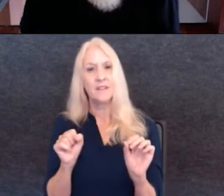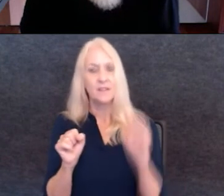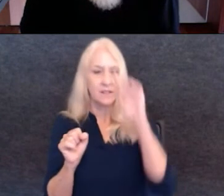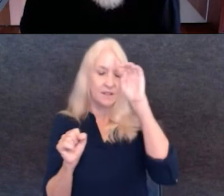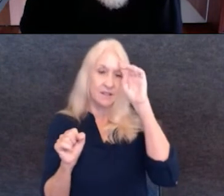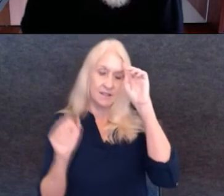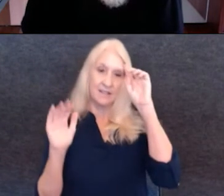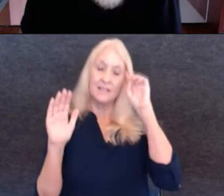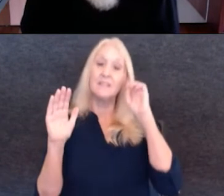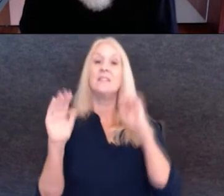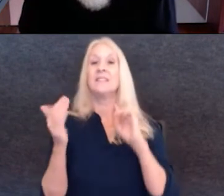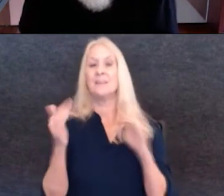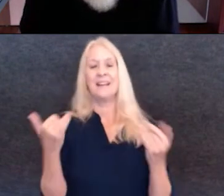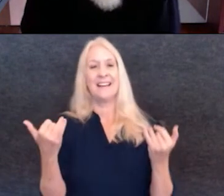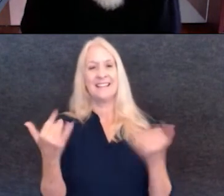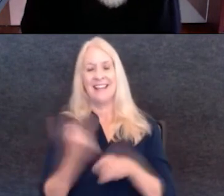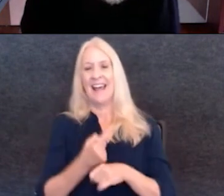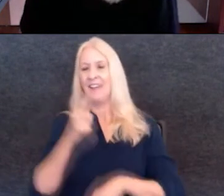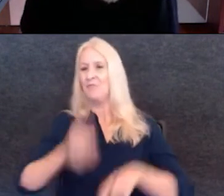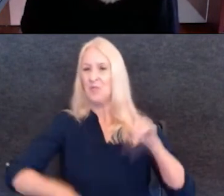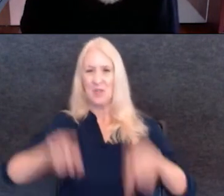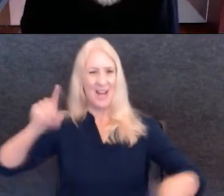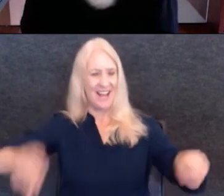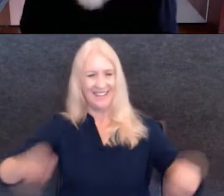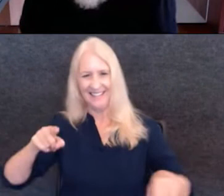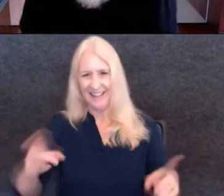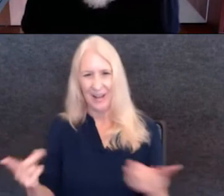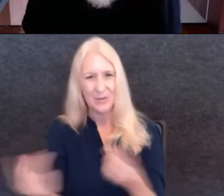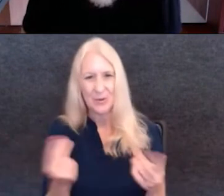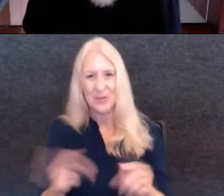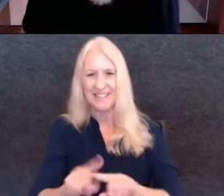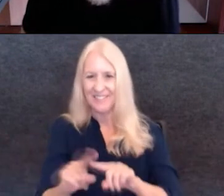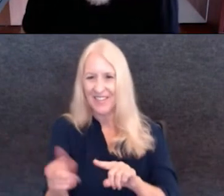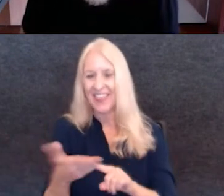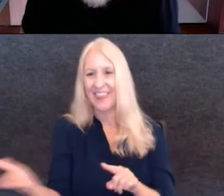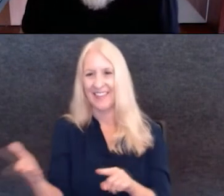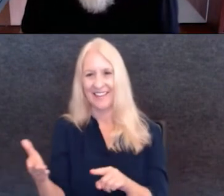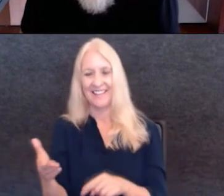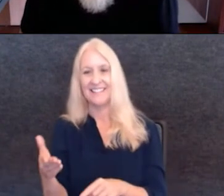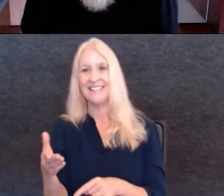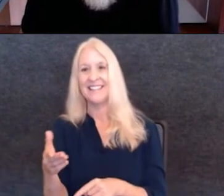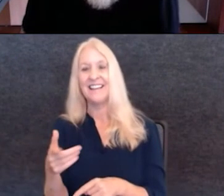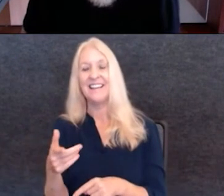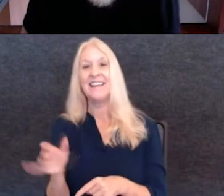It seemed like today I'm all over the place doing a lot of stuff. Mm-hmm. But the effort is the same effort. Like I try, whenever I